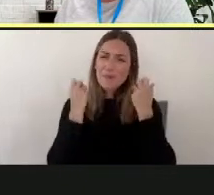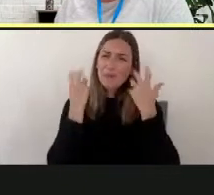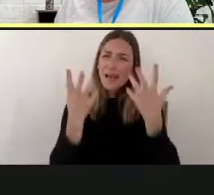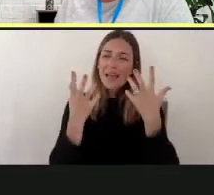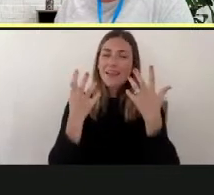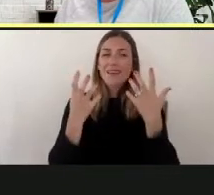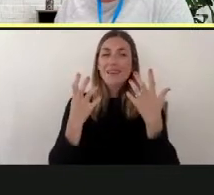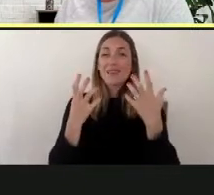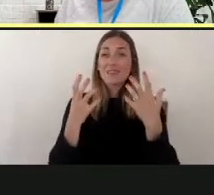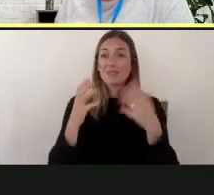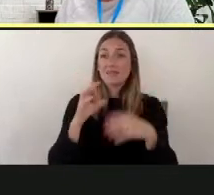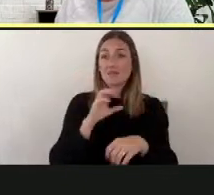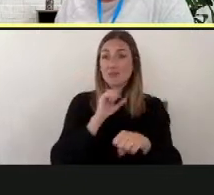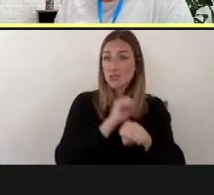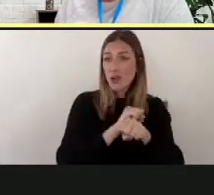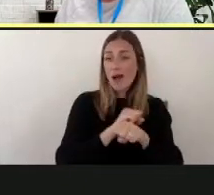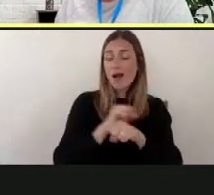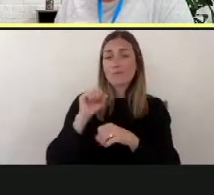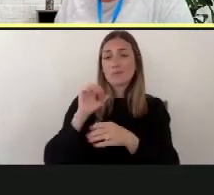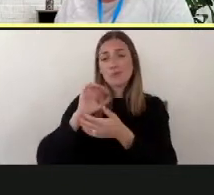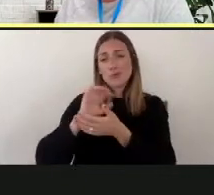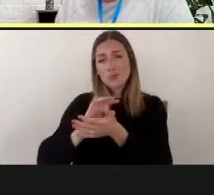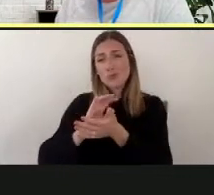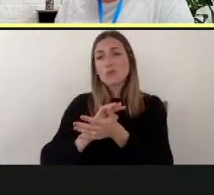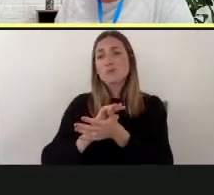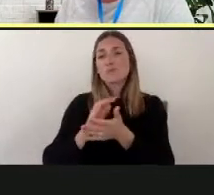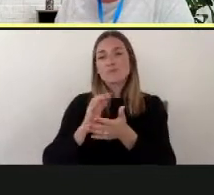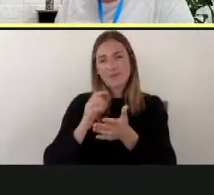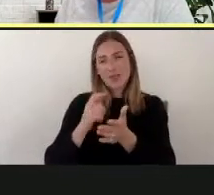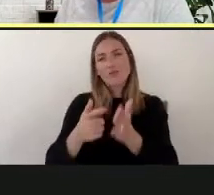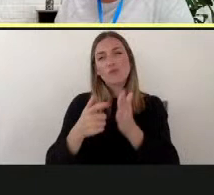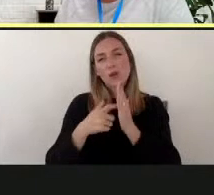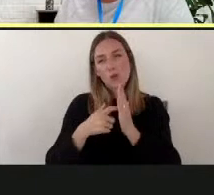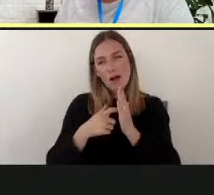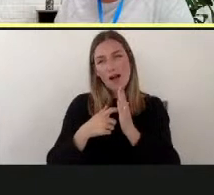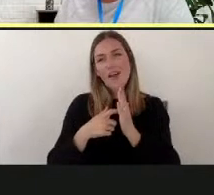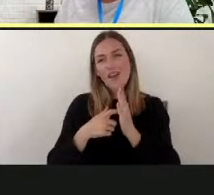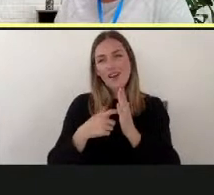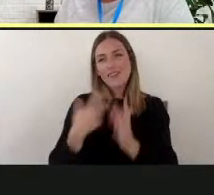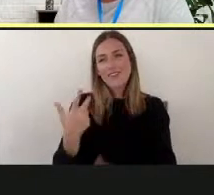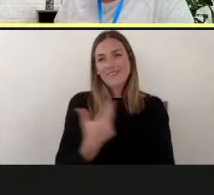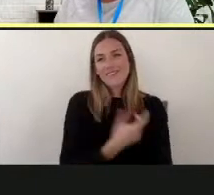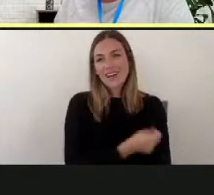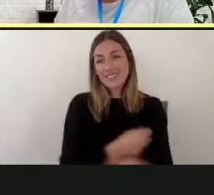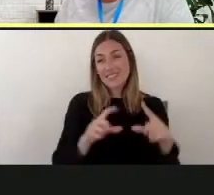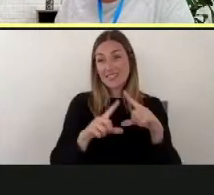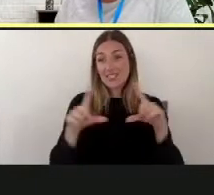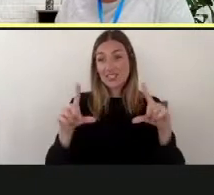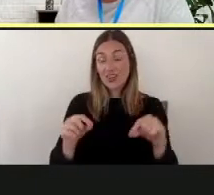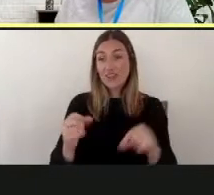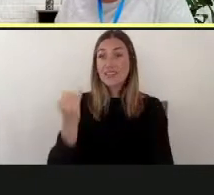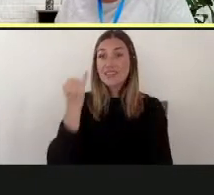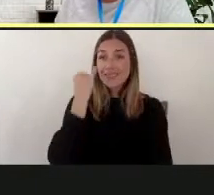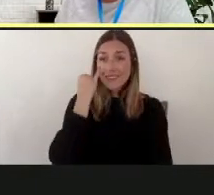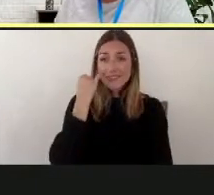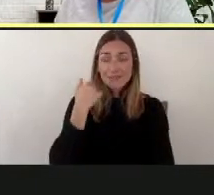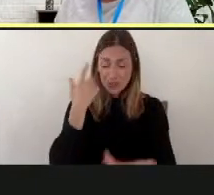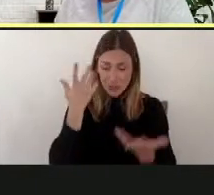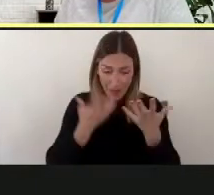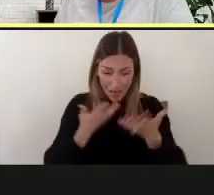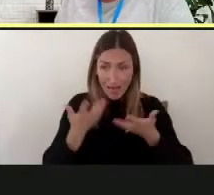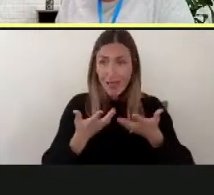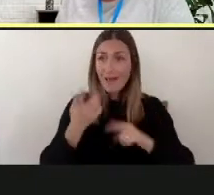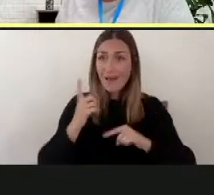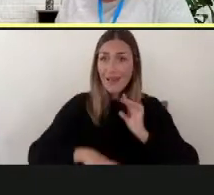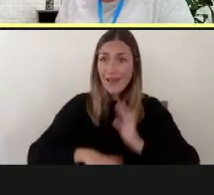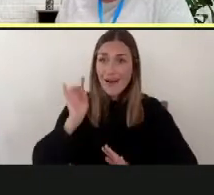schools are asking for a copy of your vaccination card. So if you have misplaced that card,